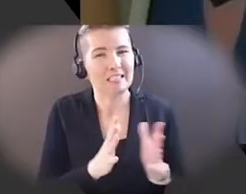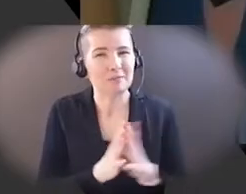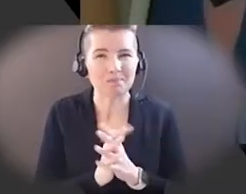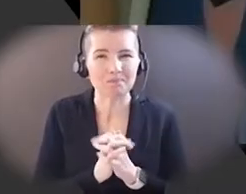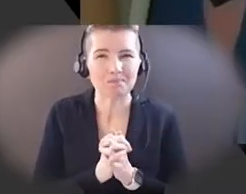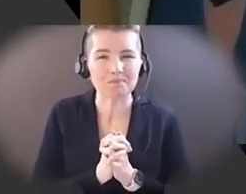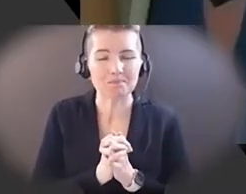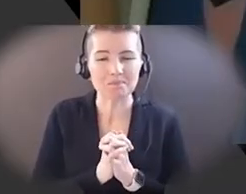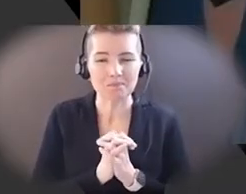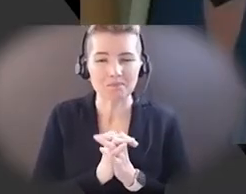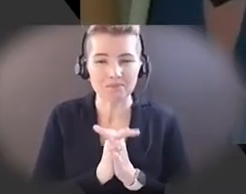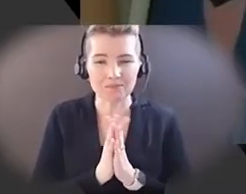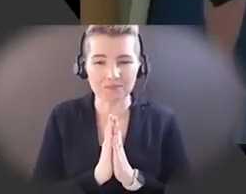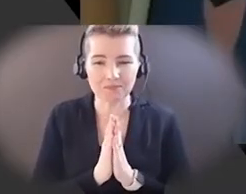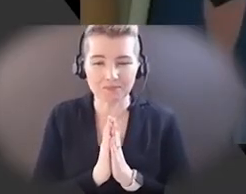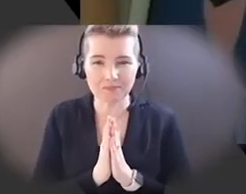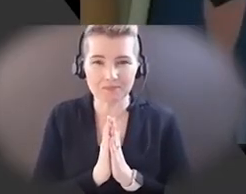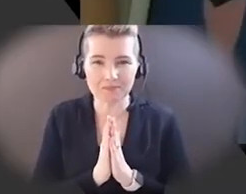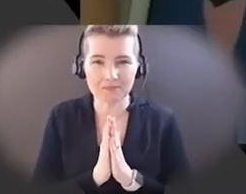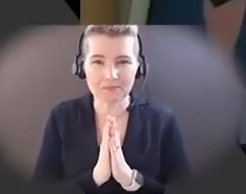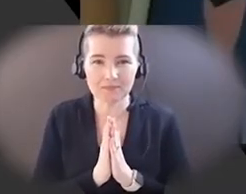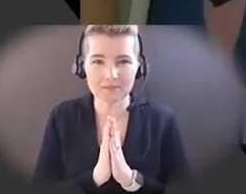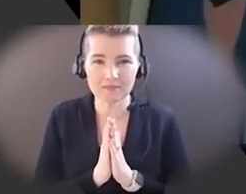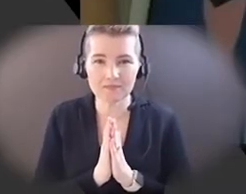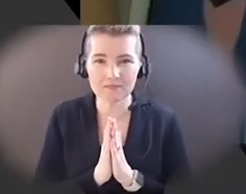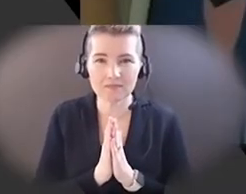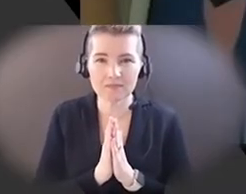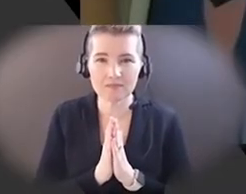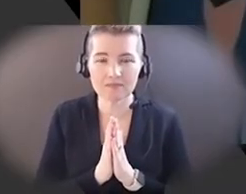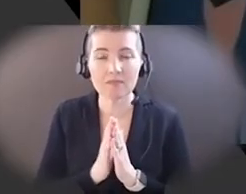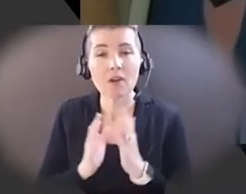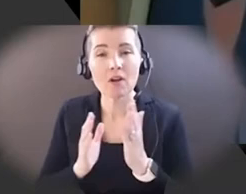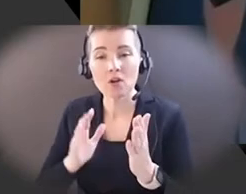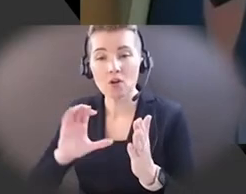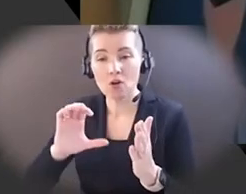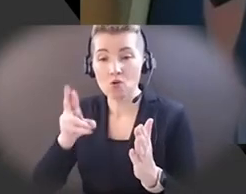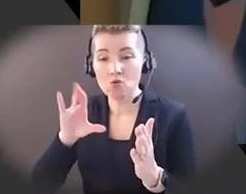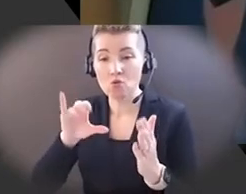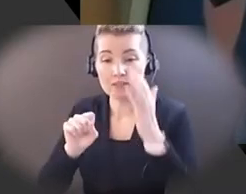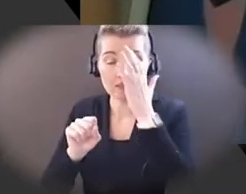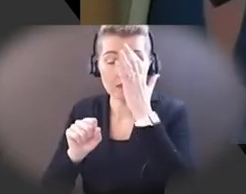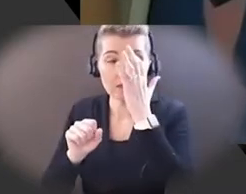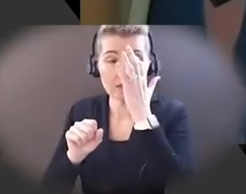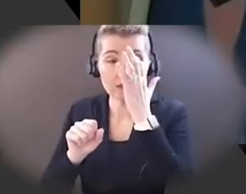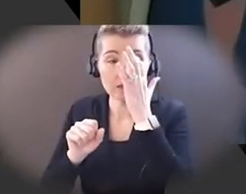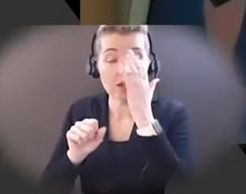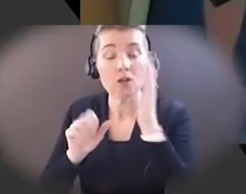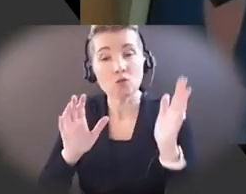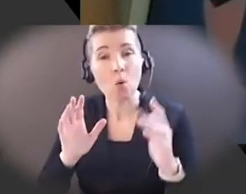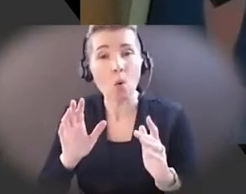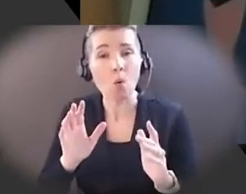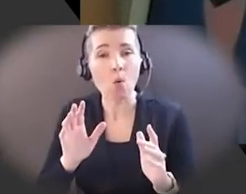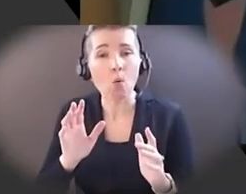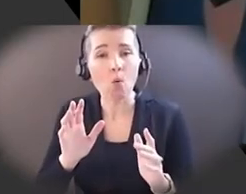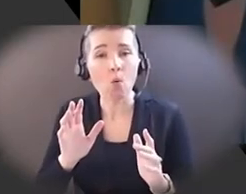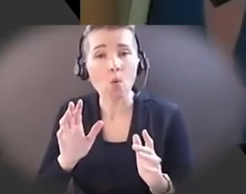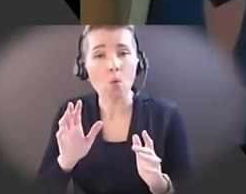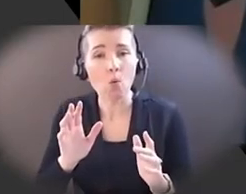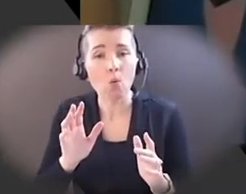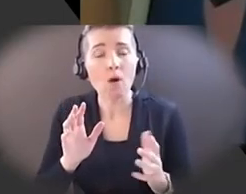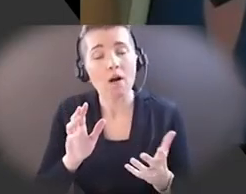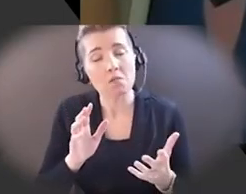Yeah. Mm-hmm. Mm-hmm. Well, aside of just like Chinatowns, because I think from my perspective, at